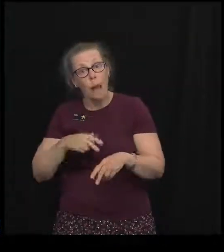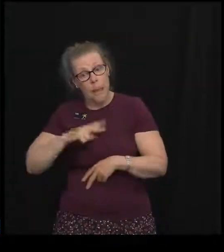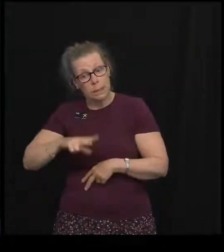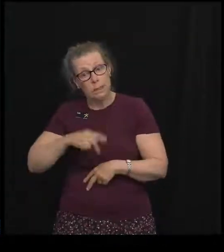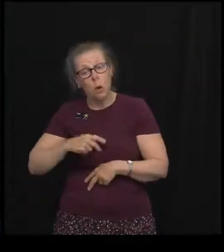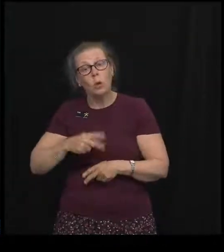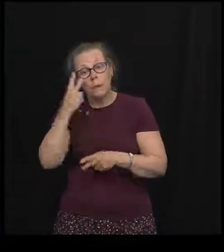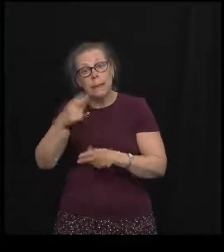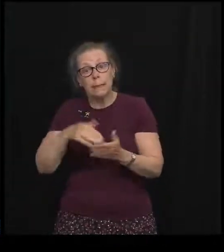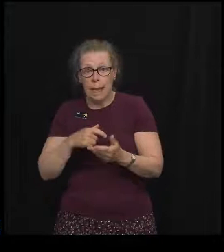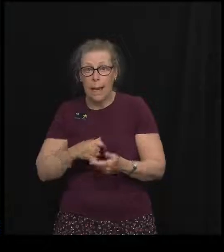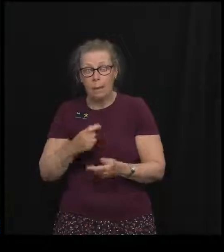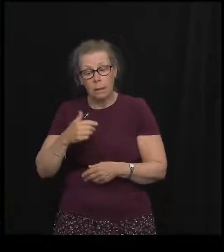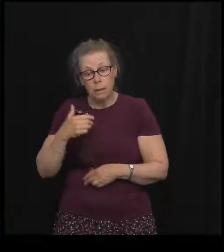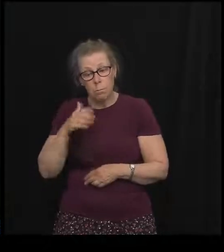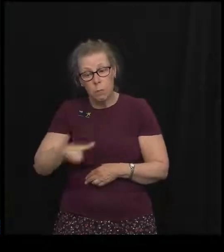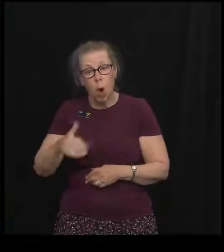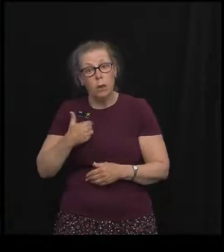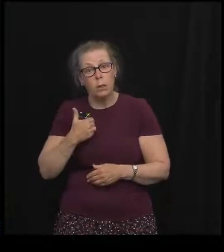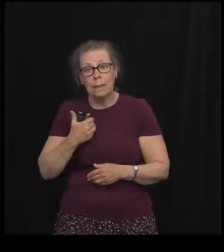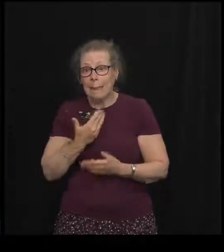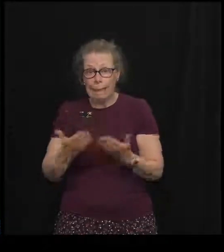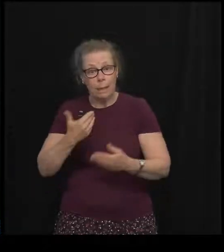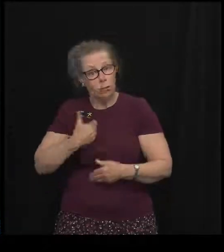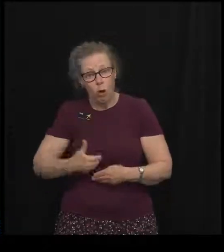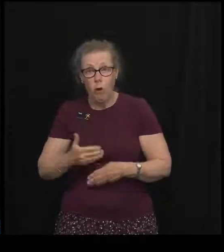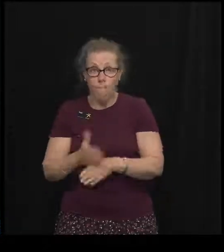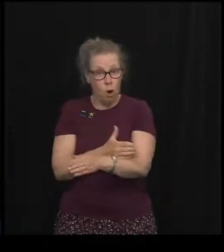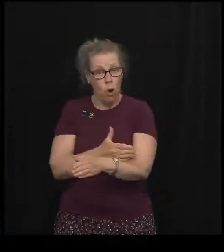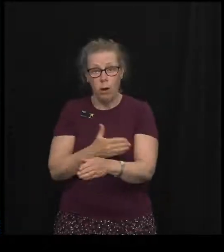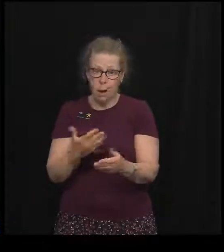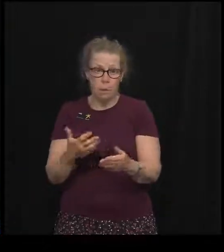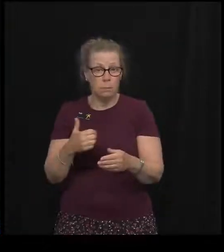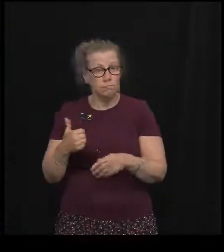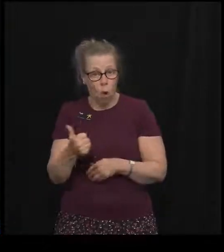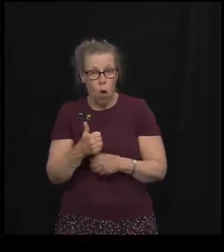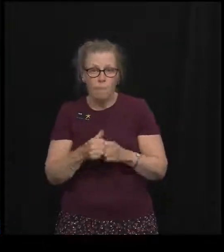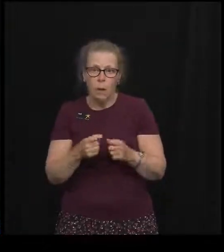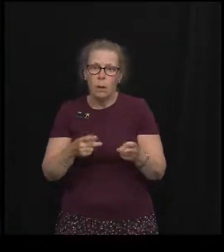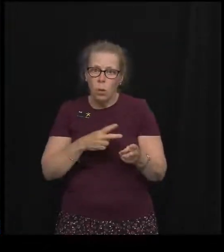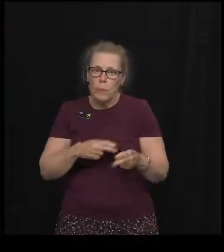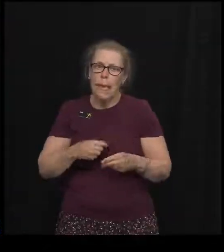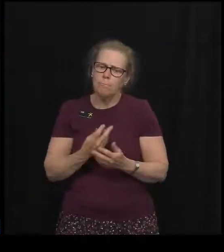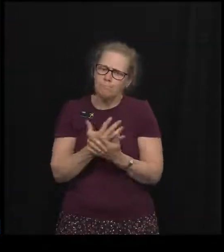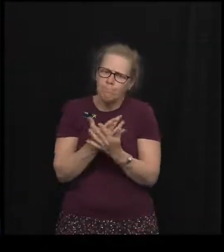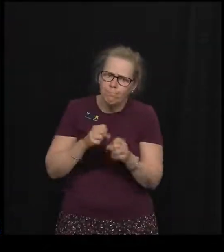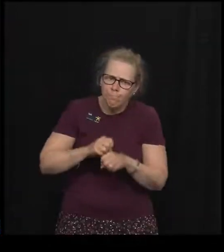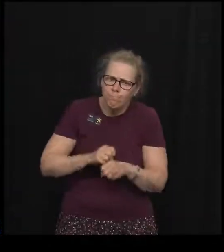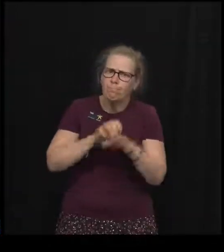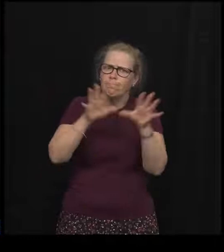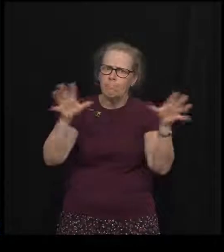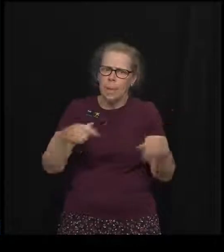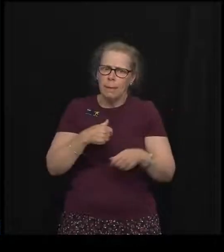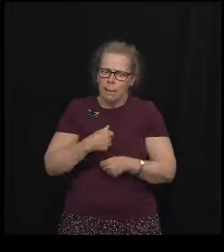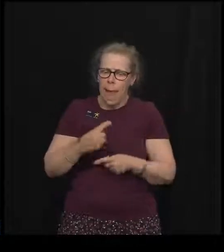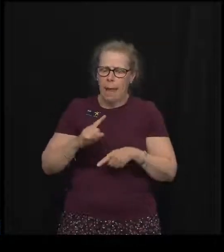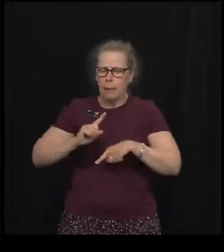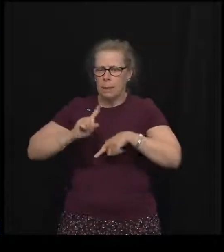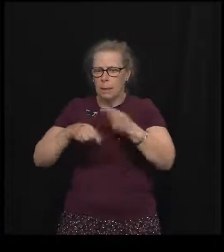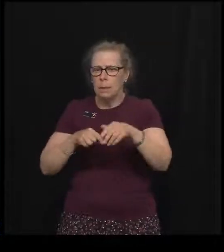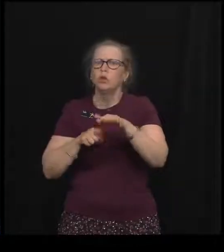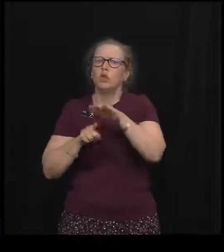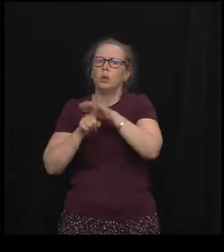water engineers and so on. It's a multi-sectoral progress and success story that we've seen, which is